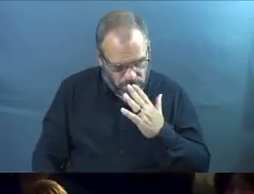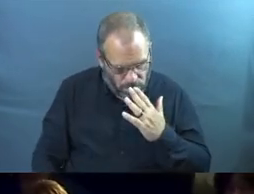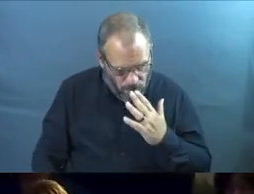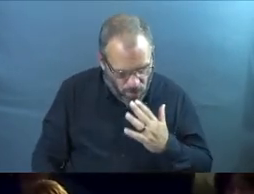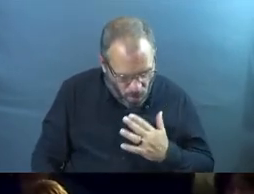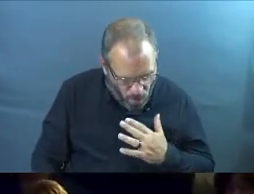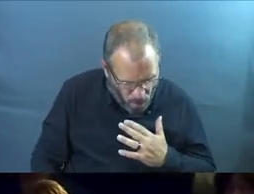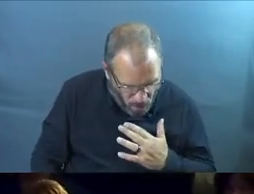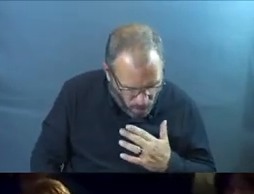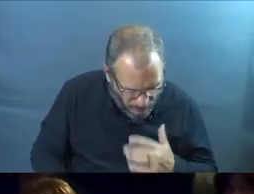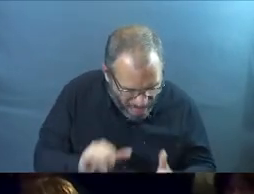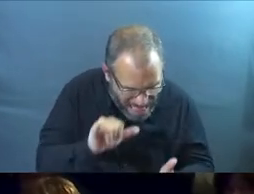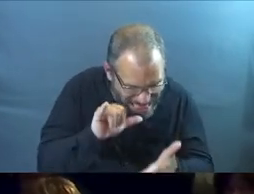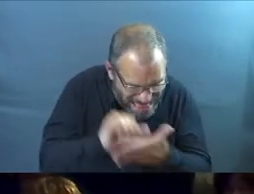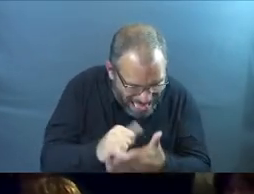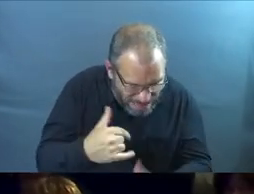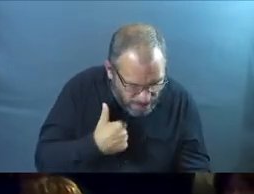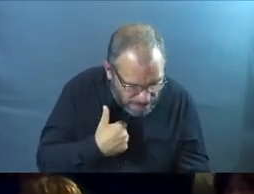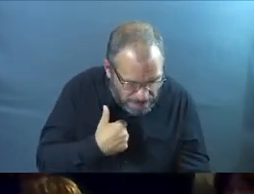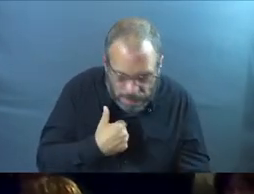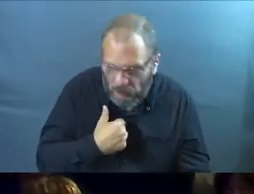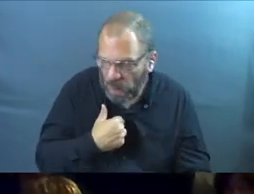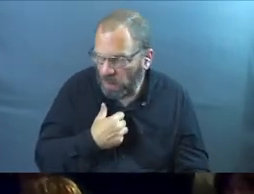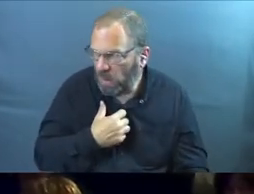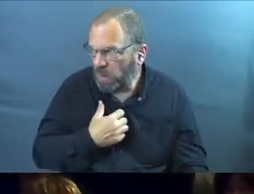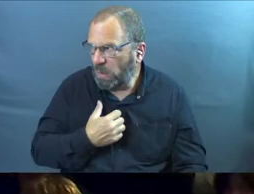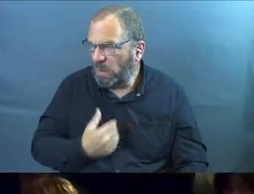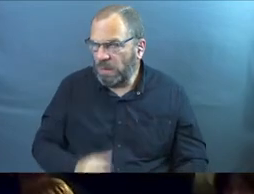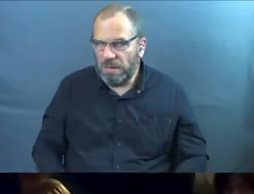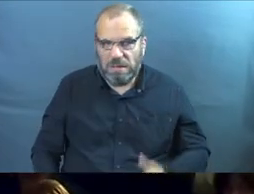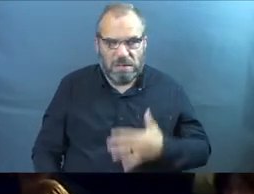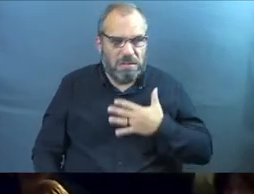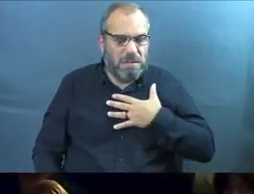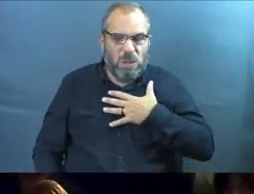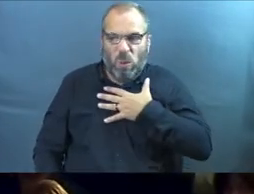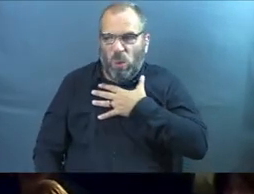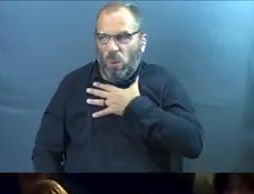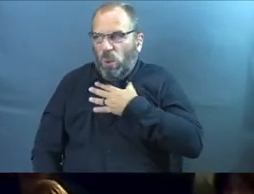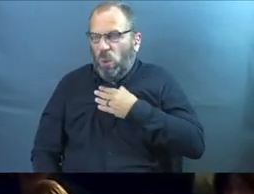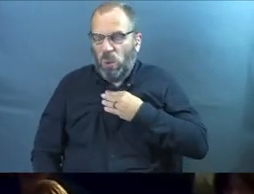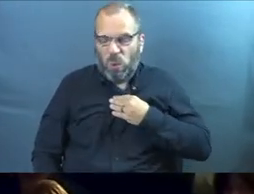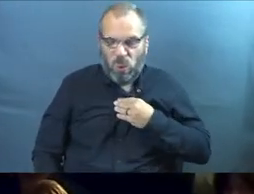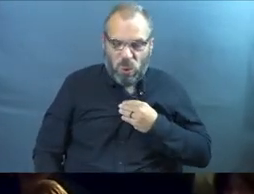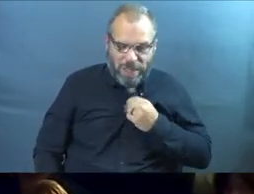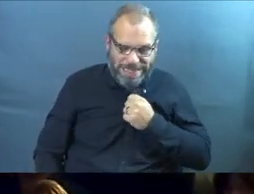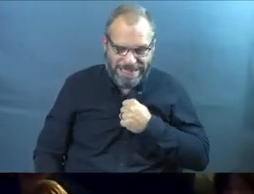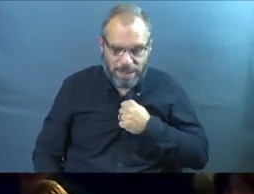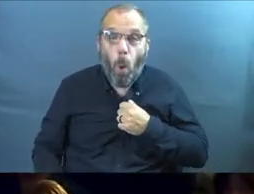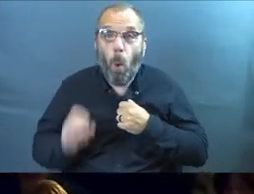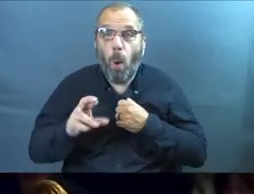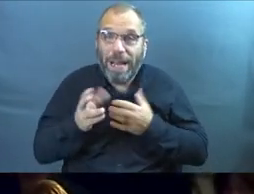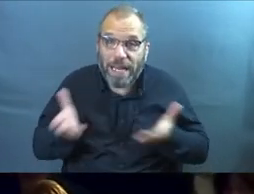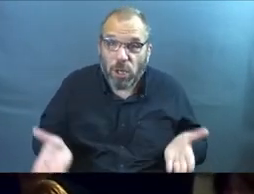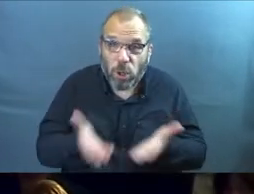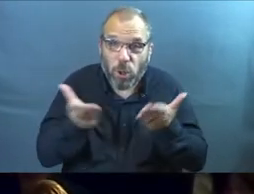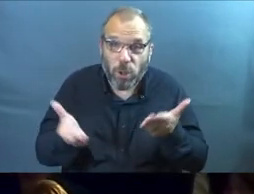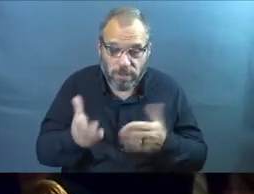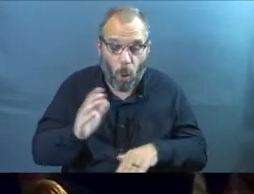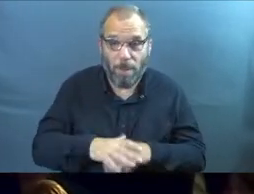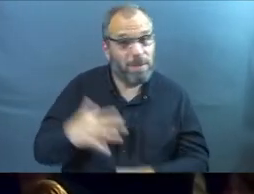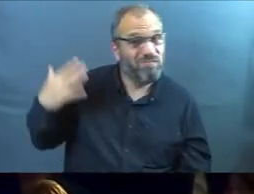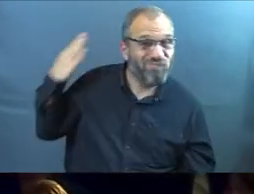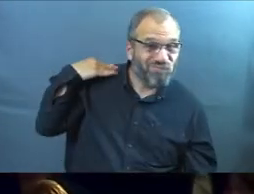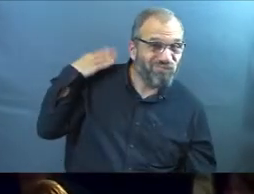about you. And you're like, oh, dang. I just sat down for a little encouragement today, Jesus. Just want a little pat on the